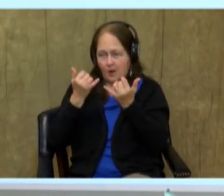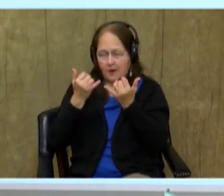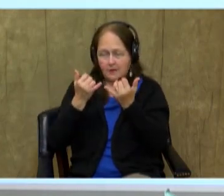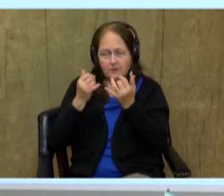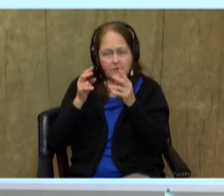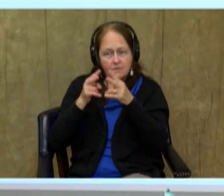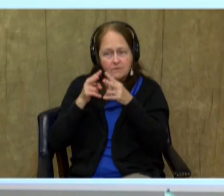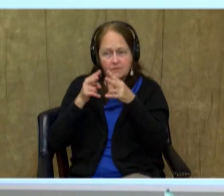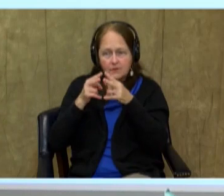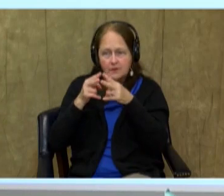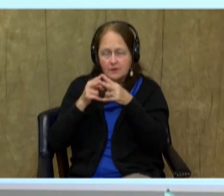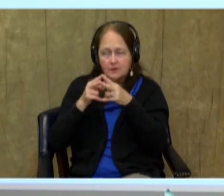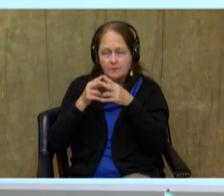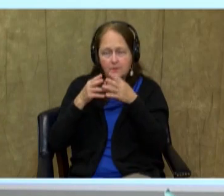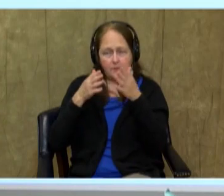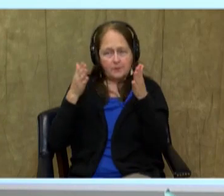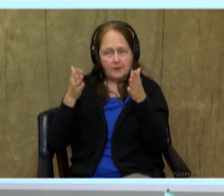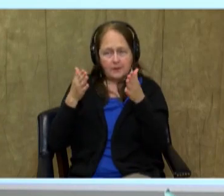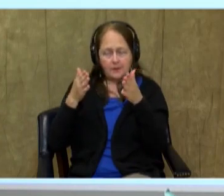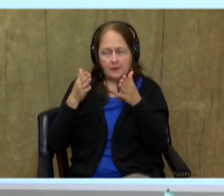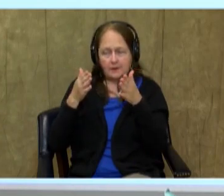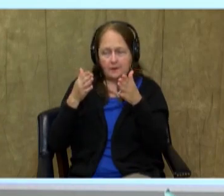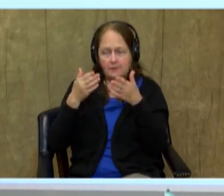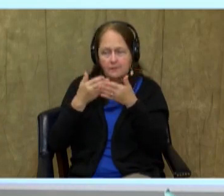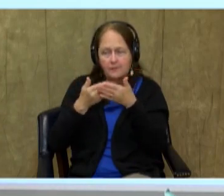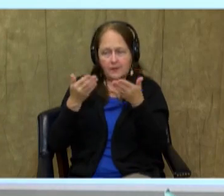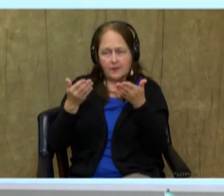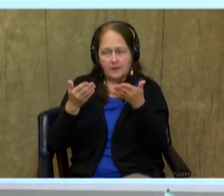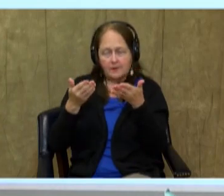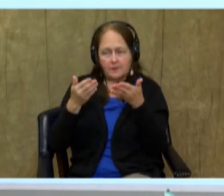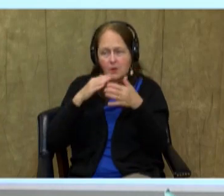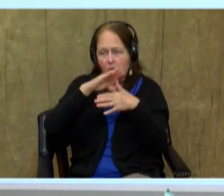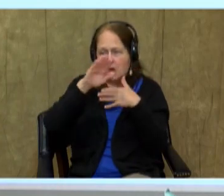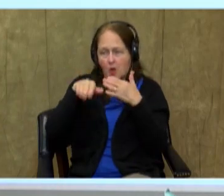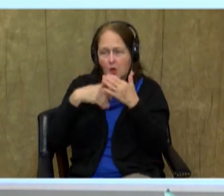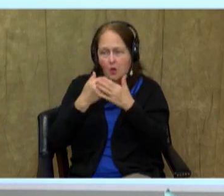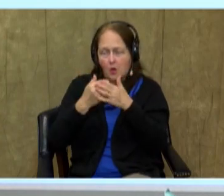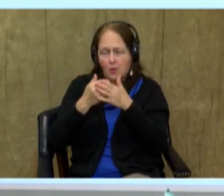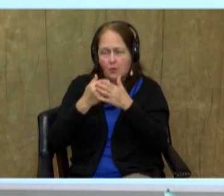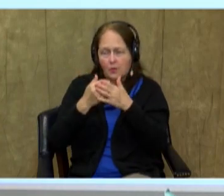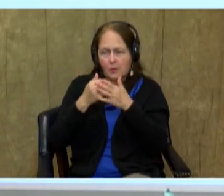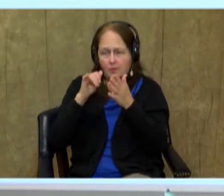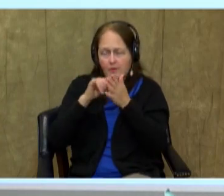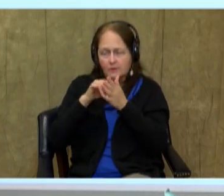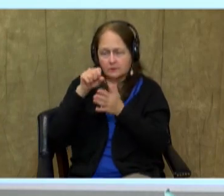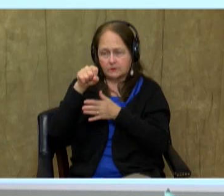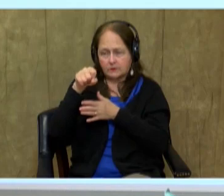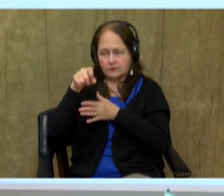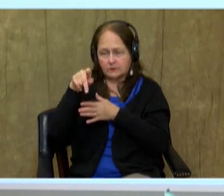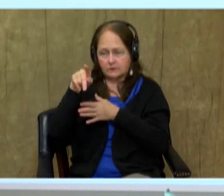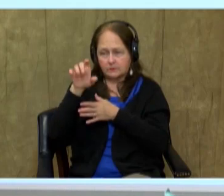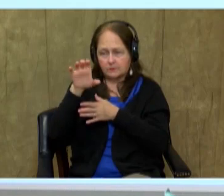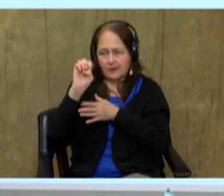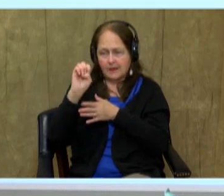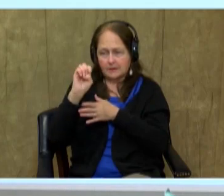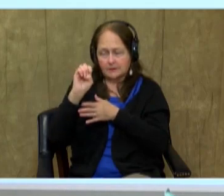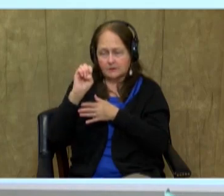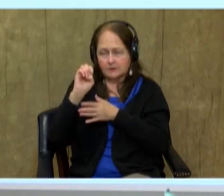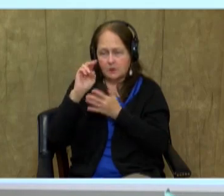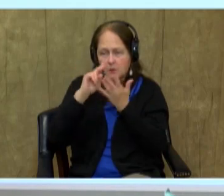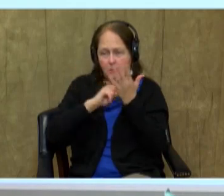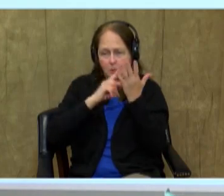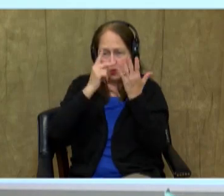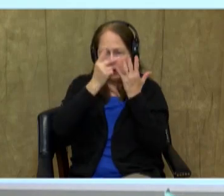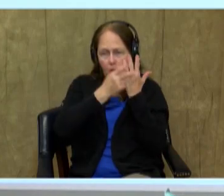was such a big deal and really why the entire space program was such a big deal. So a couple of